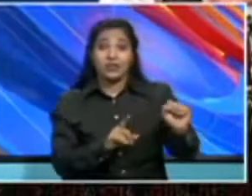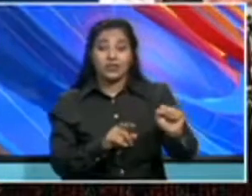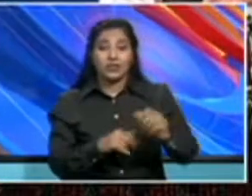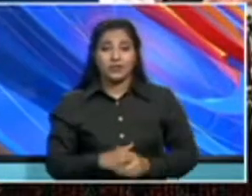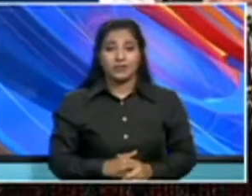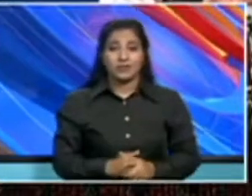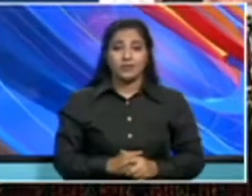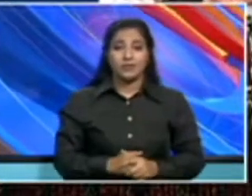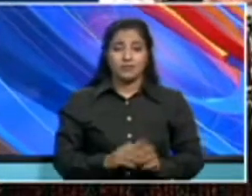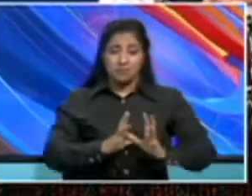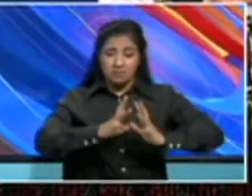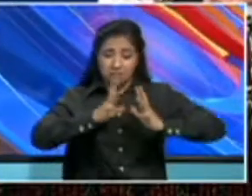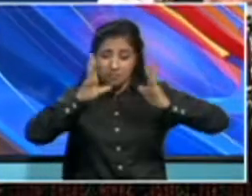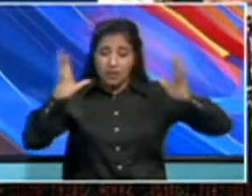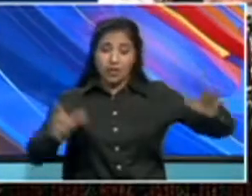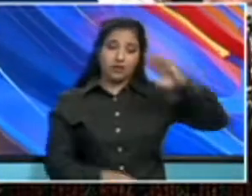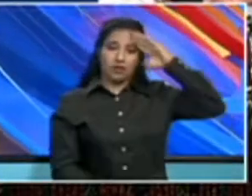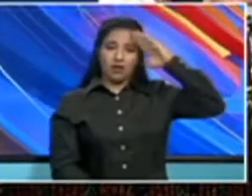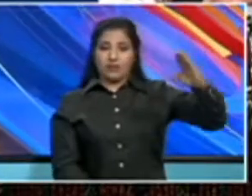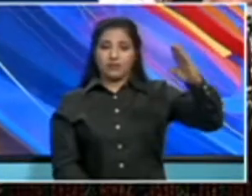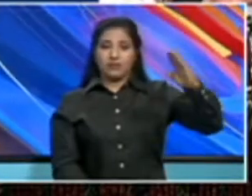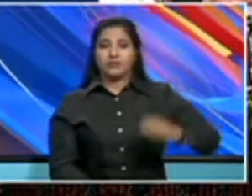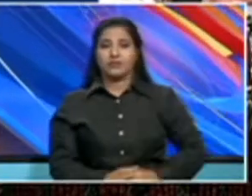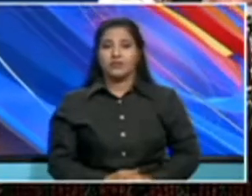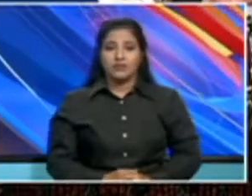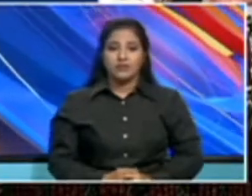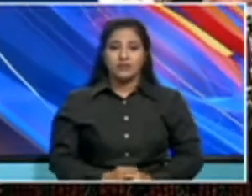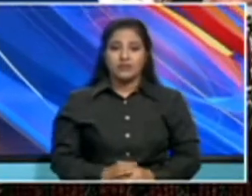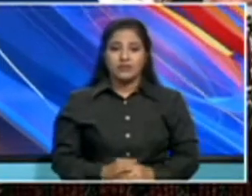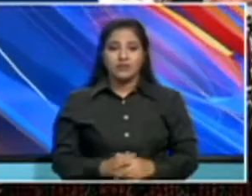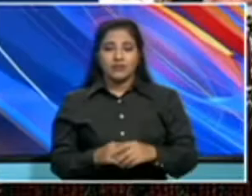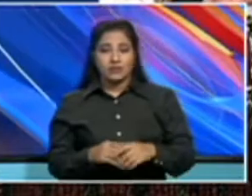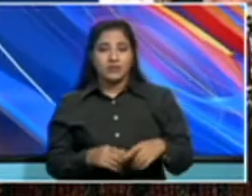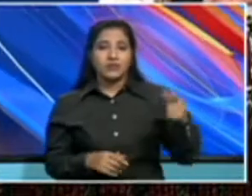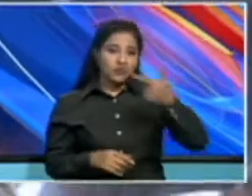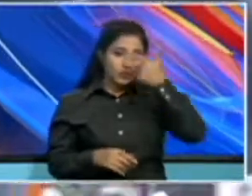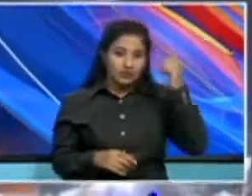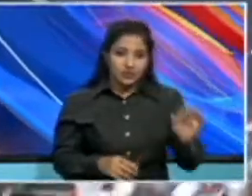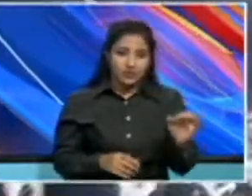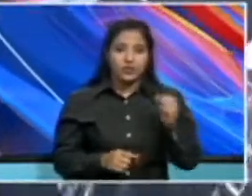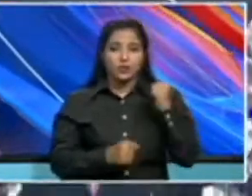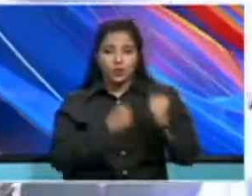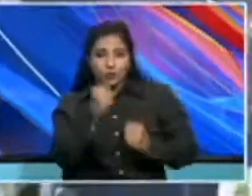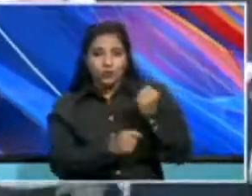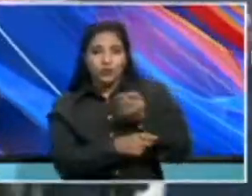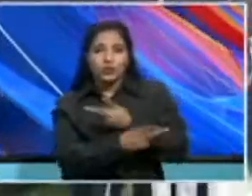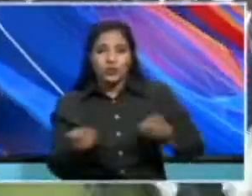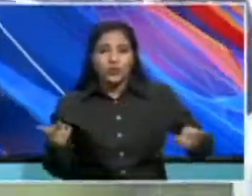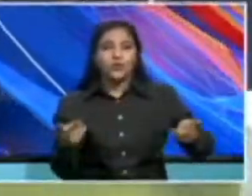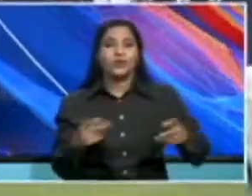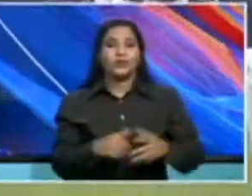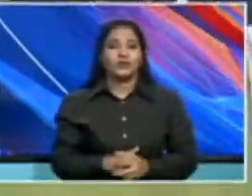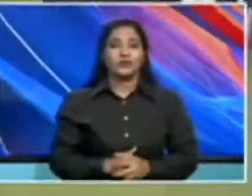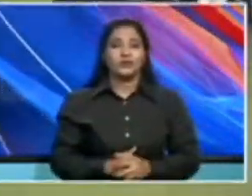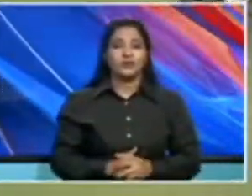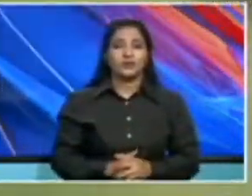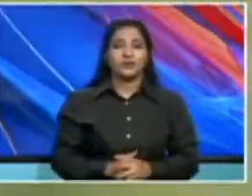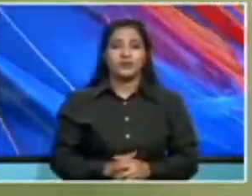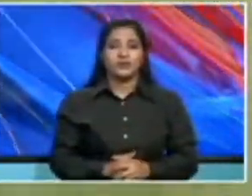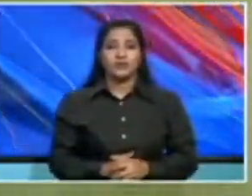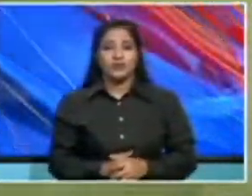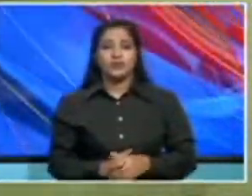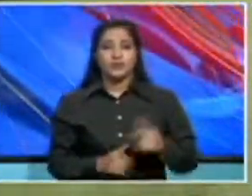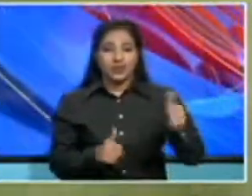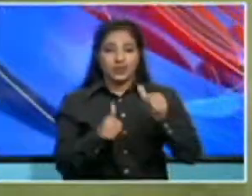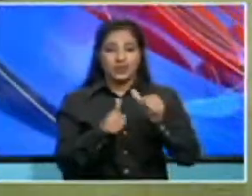big talent. And the creme de la creme of Indian sports has ascended right here